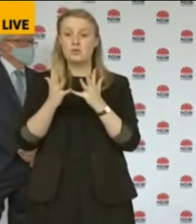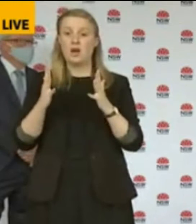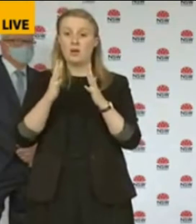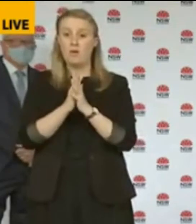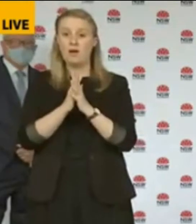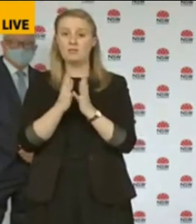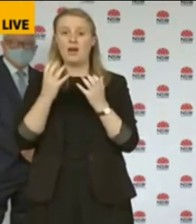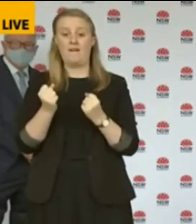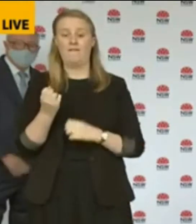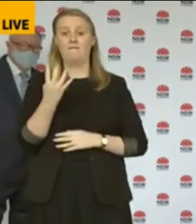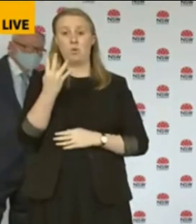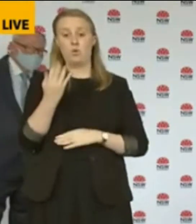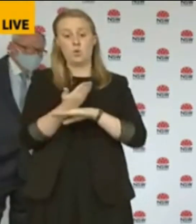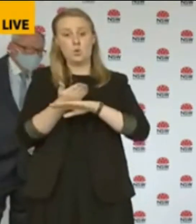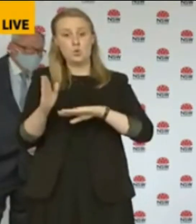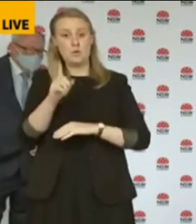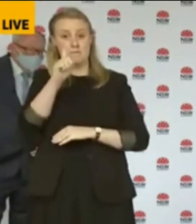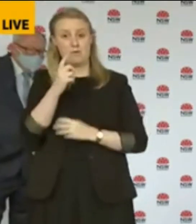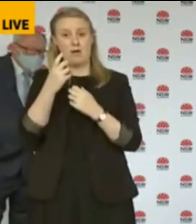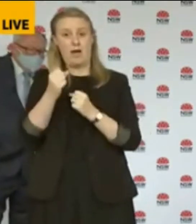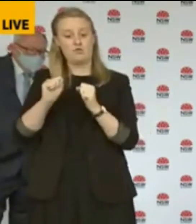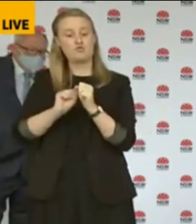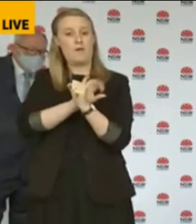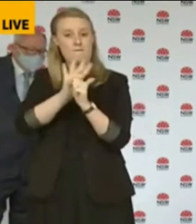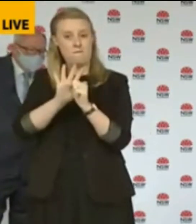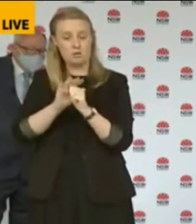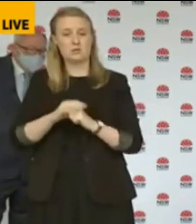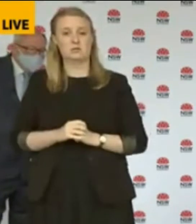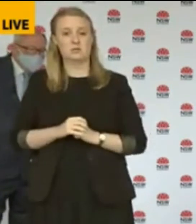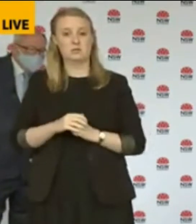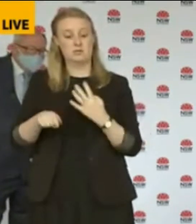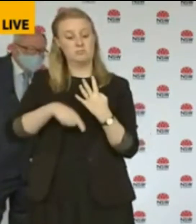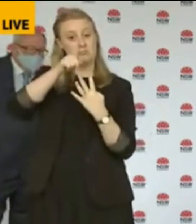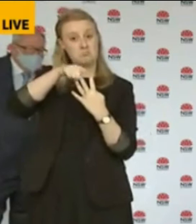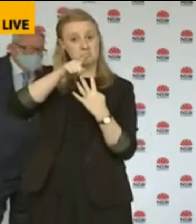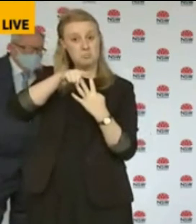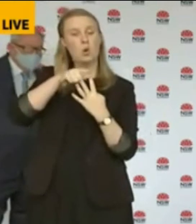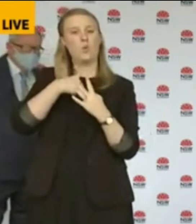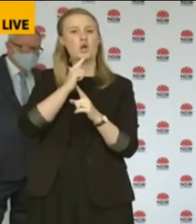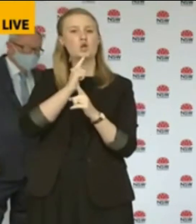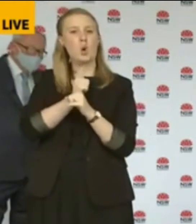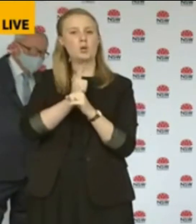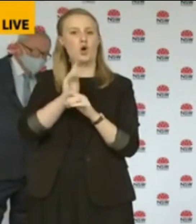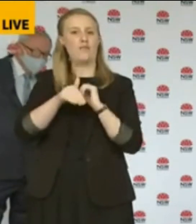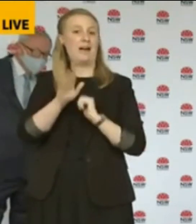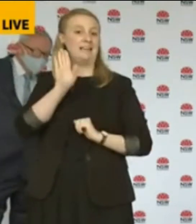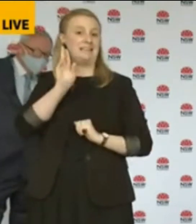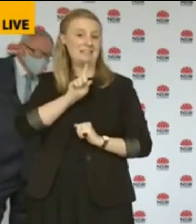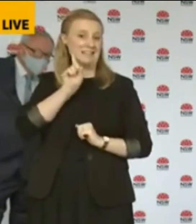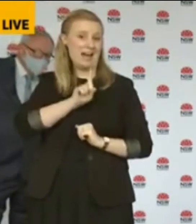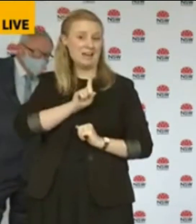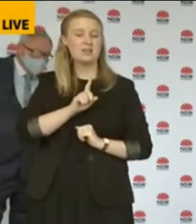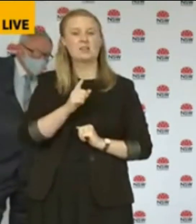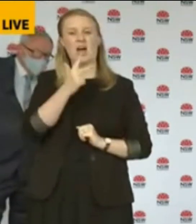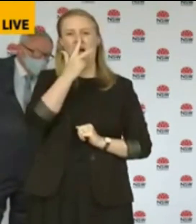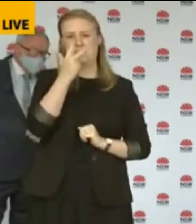cases of COVID in the 24 hours to 8 p.m. last night. One of these cases was reported yesterday but is included in today's numbers. There was